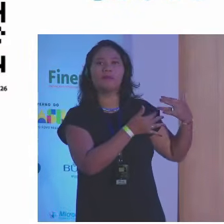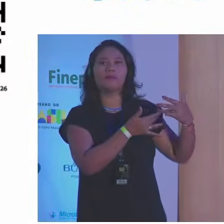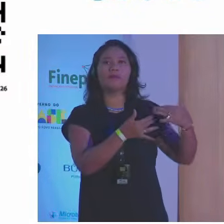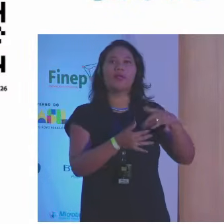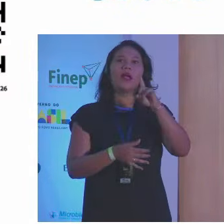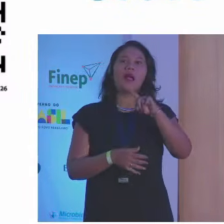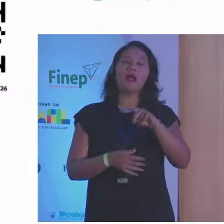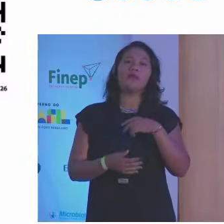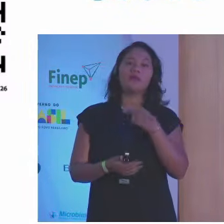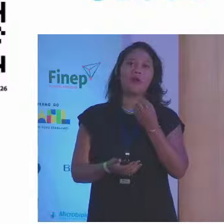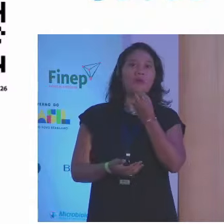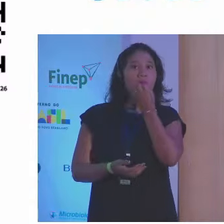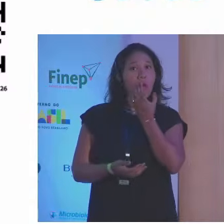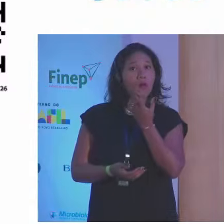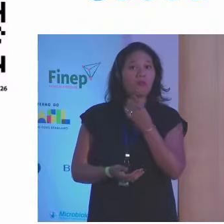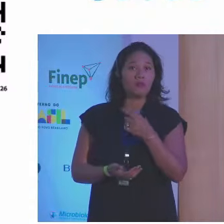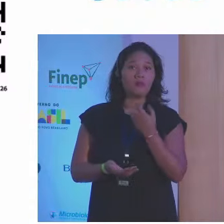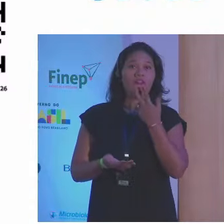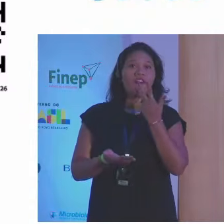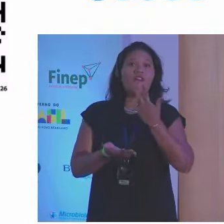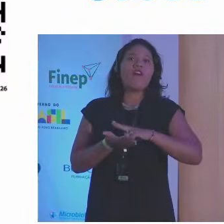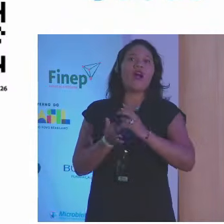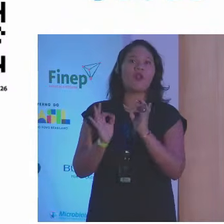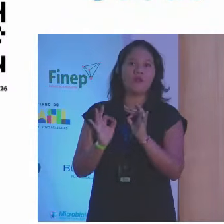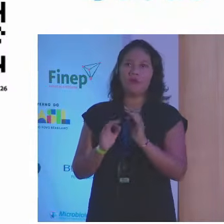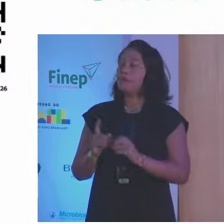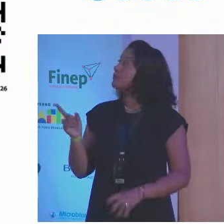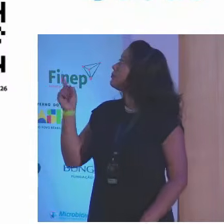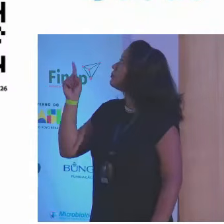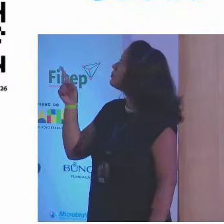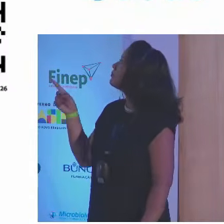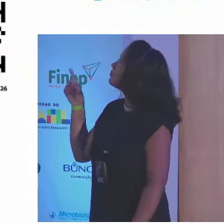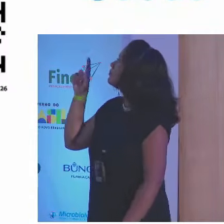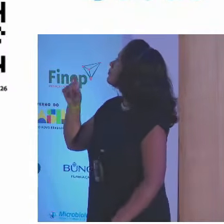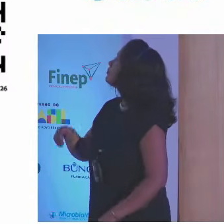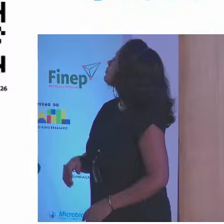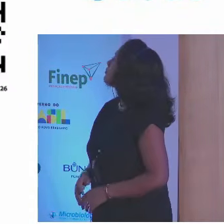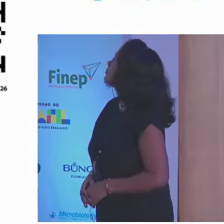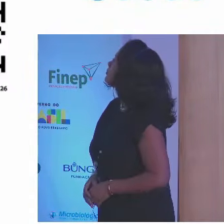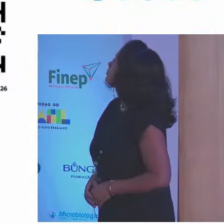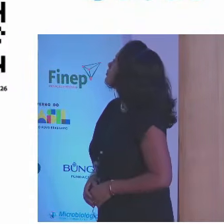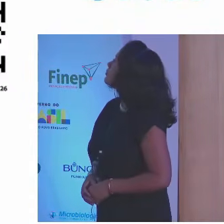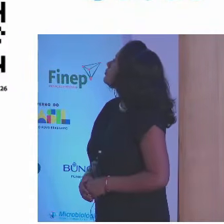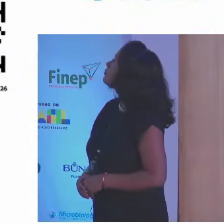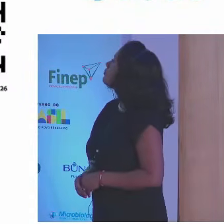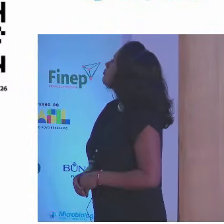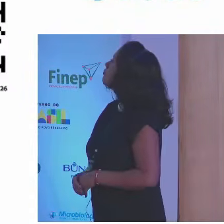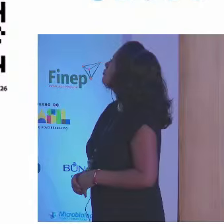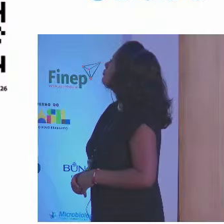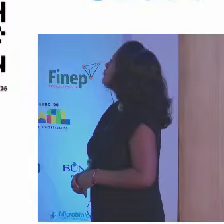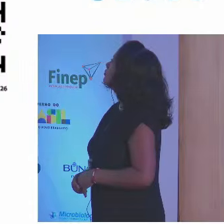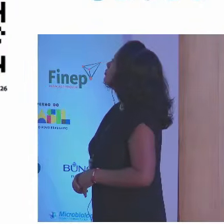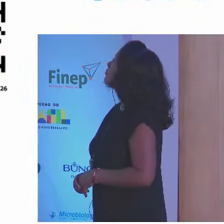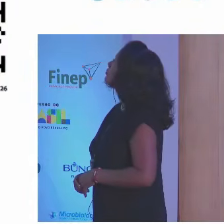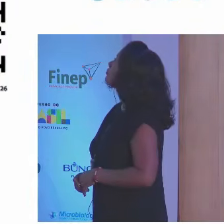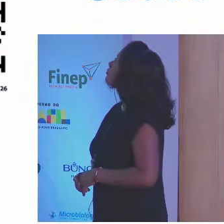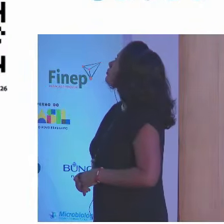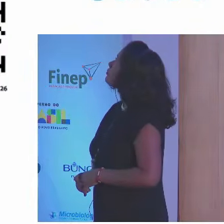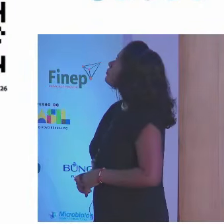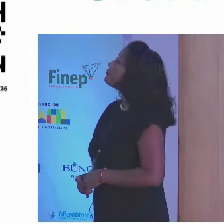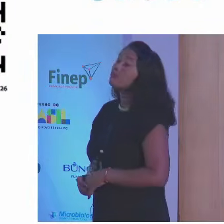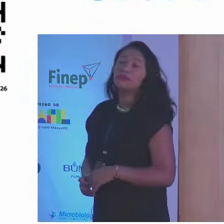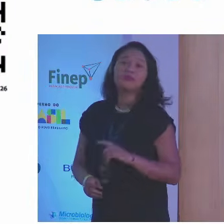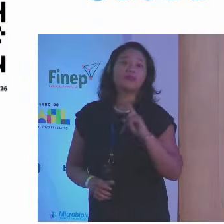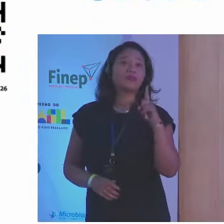today, because the European Commission has detected that we were ready for becoming operational. And when the space program of the